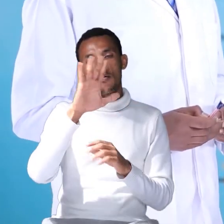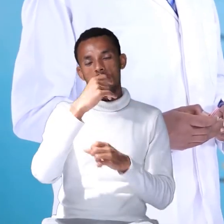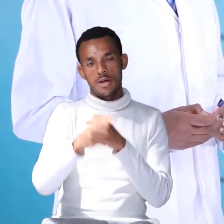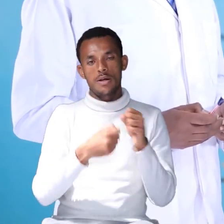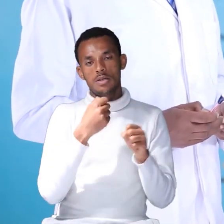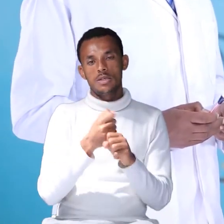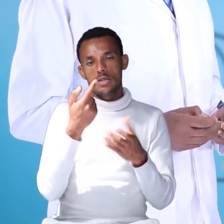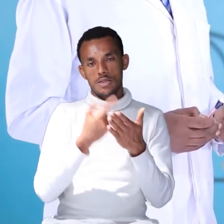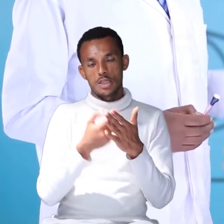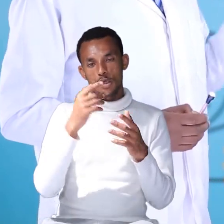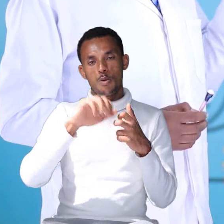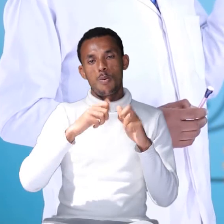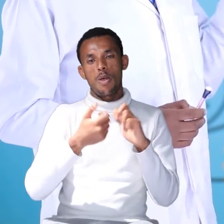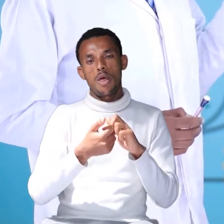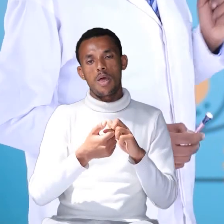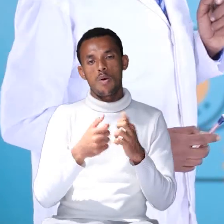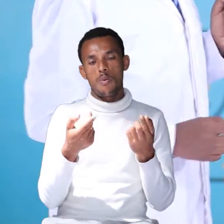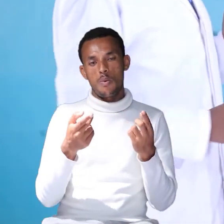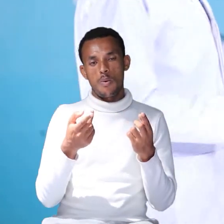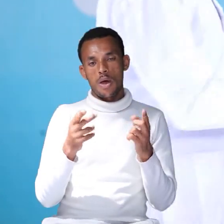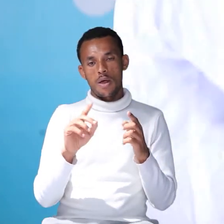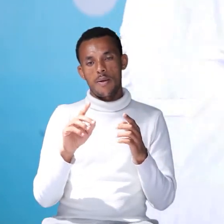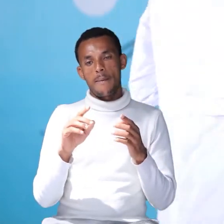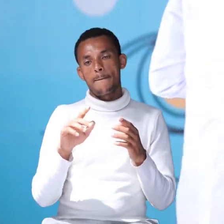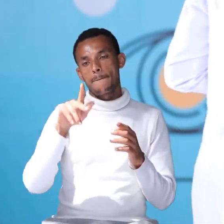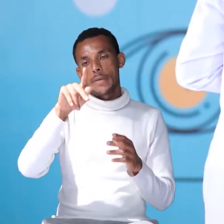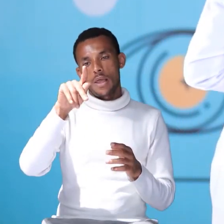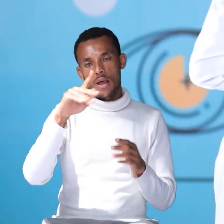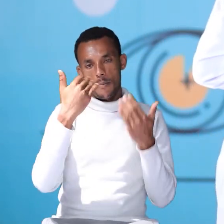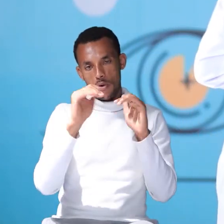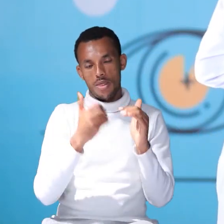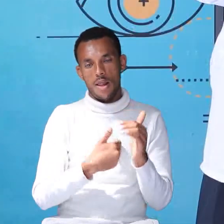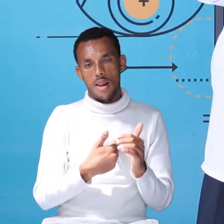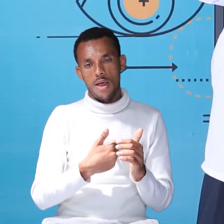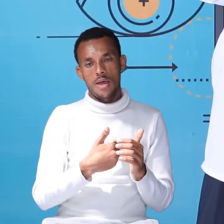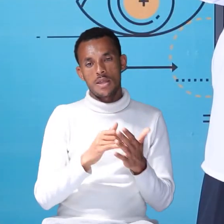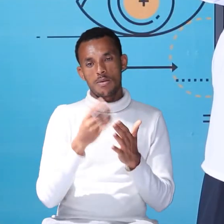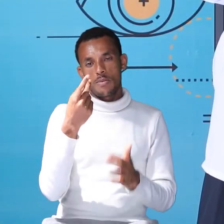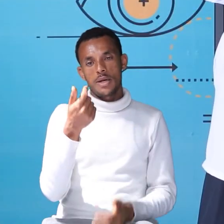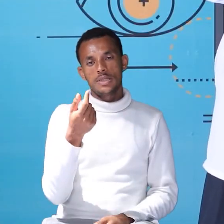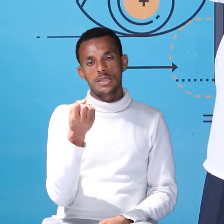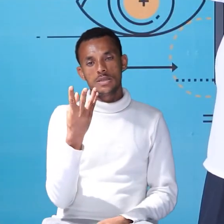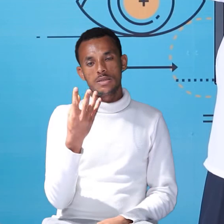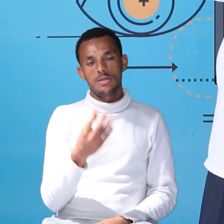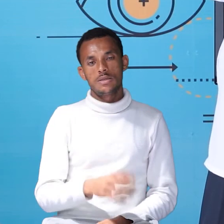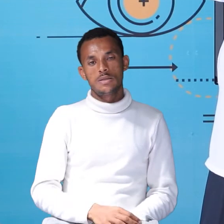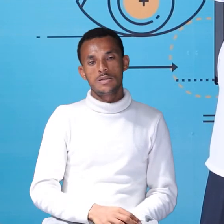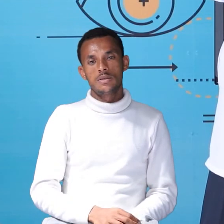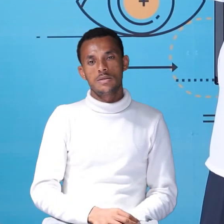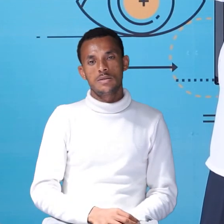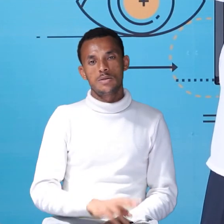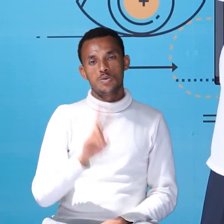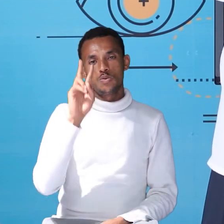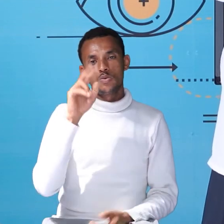bir after 5 years? So, in this problem, we are given that principal, the amount that you have taken, it was bir